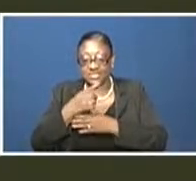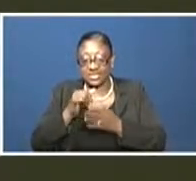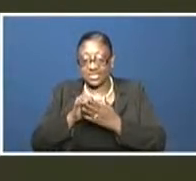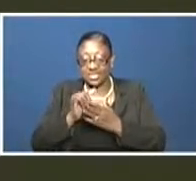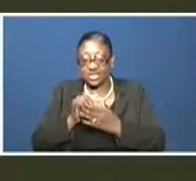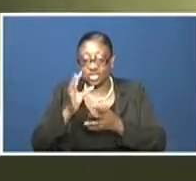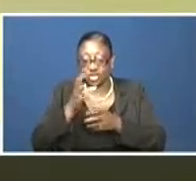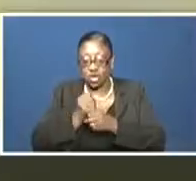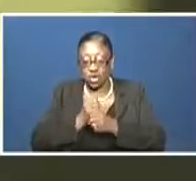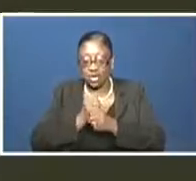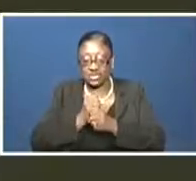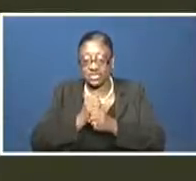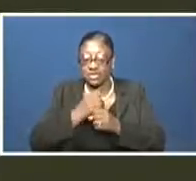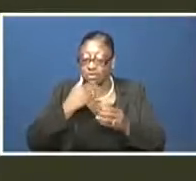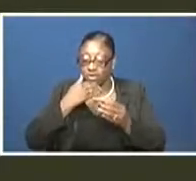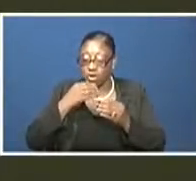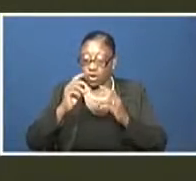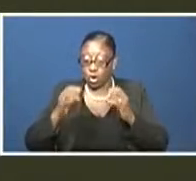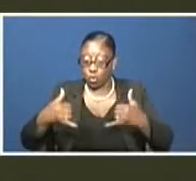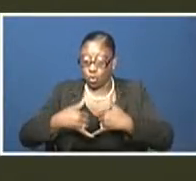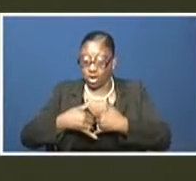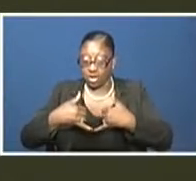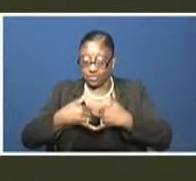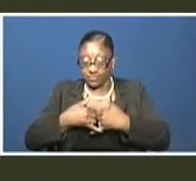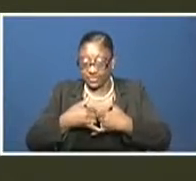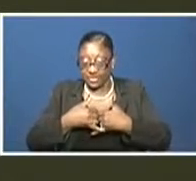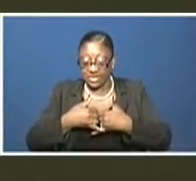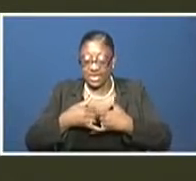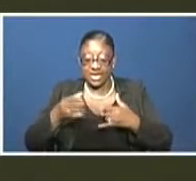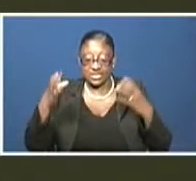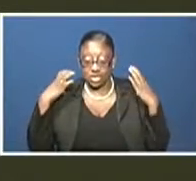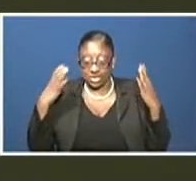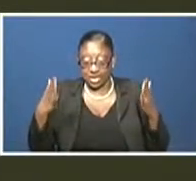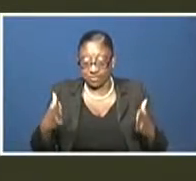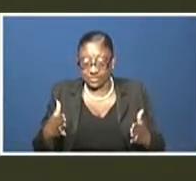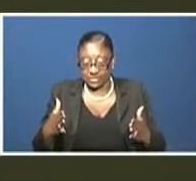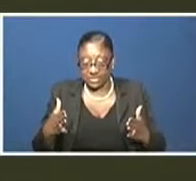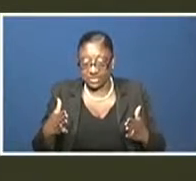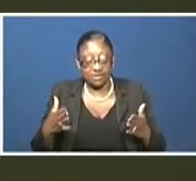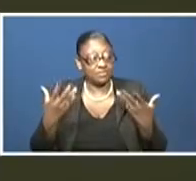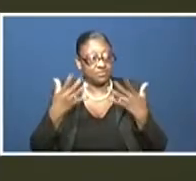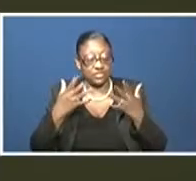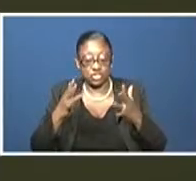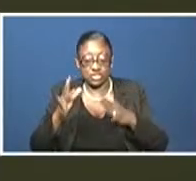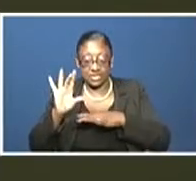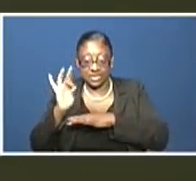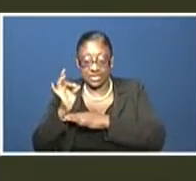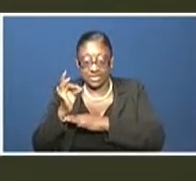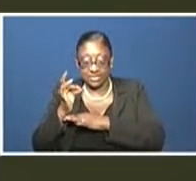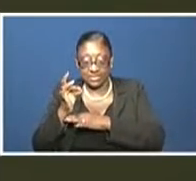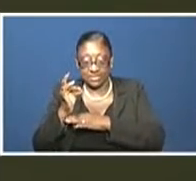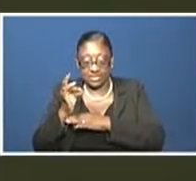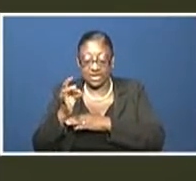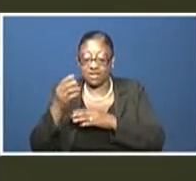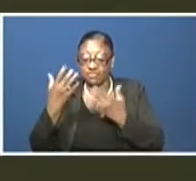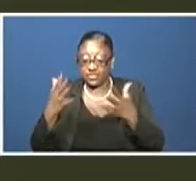Marley Sportsmanship Award. Kane, who served as a team captain, competed in the 18 and under boys division. He